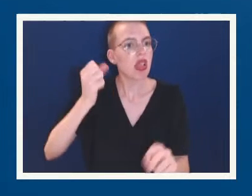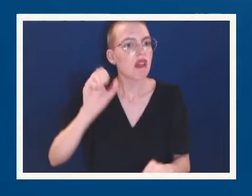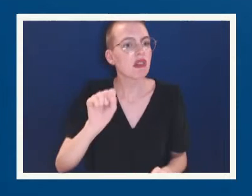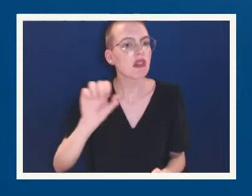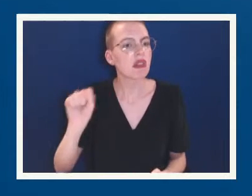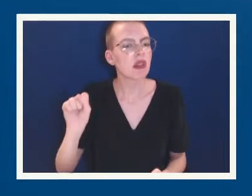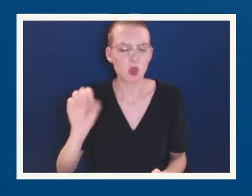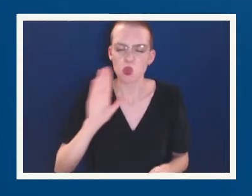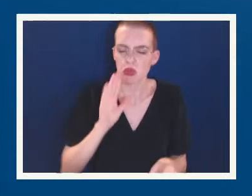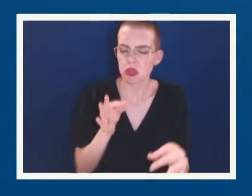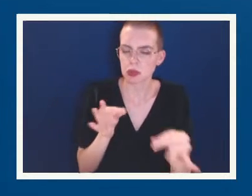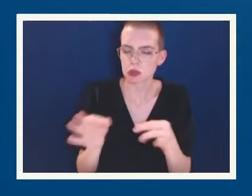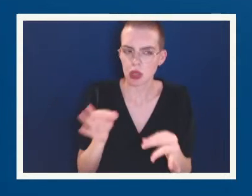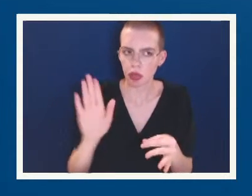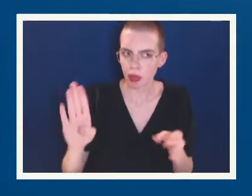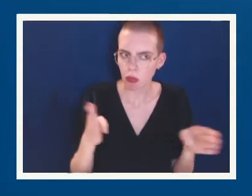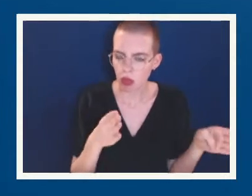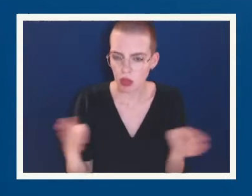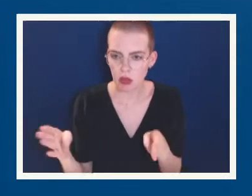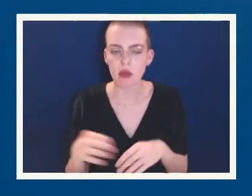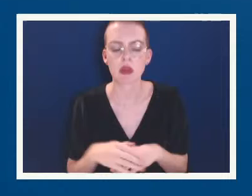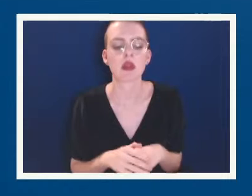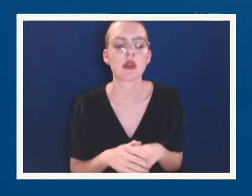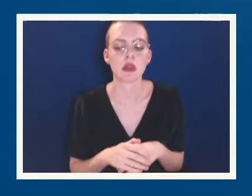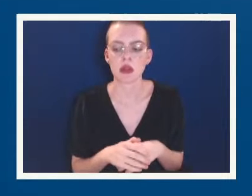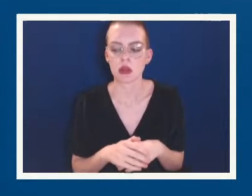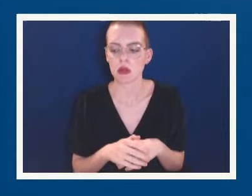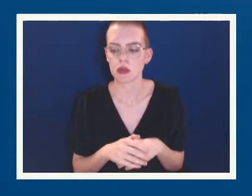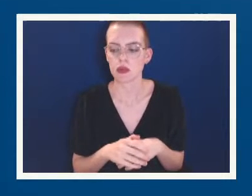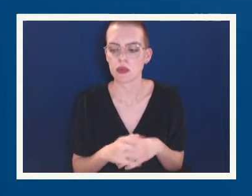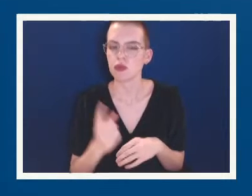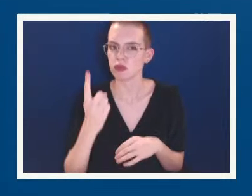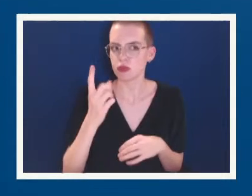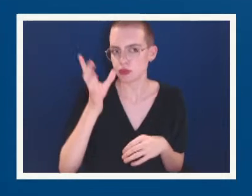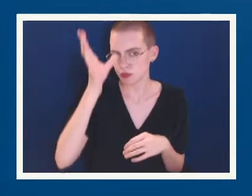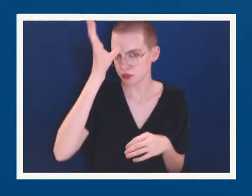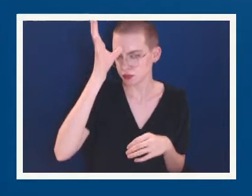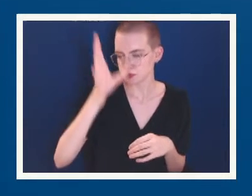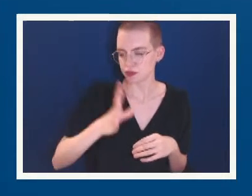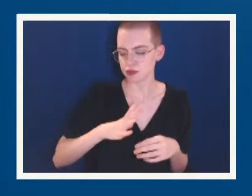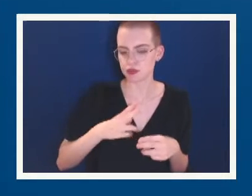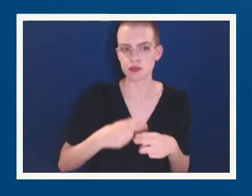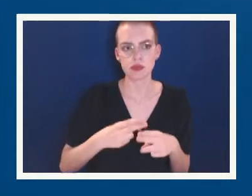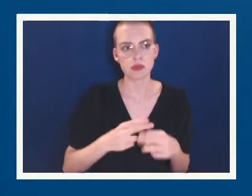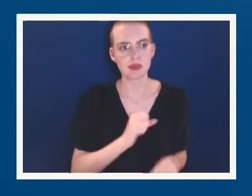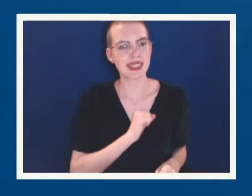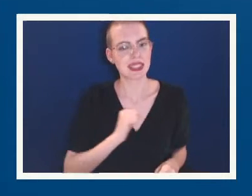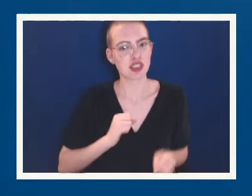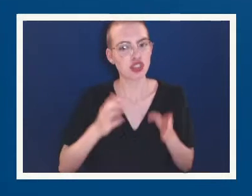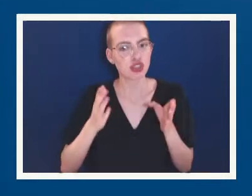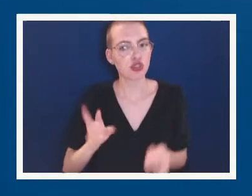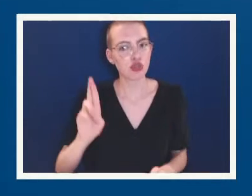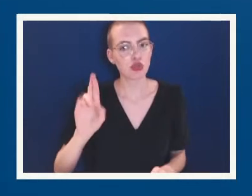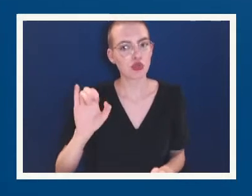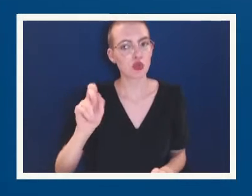to do. There is a guy named Senator Rick Scott of Florida,